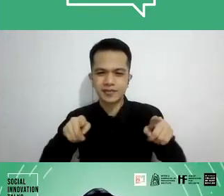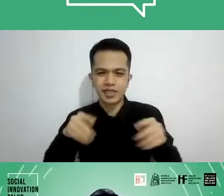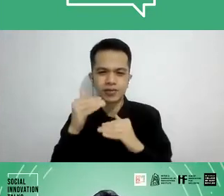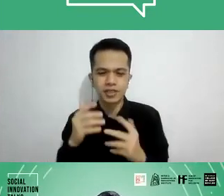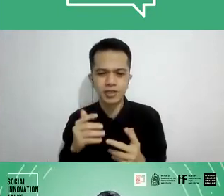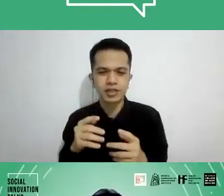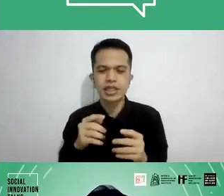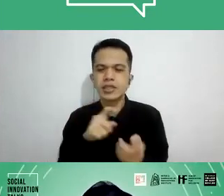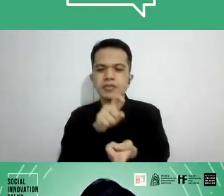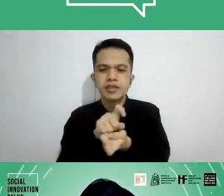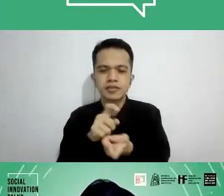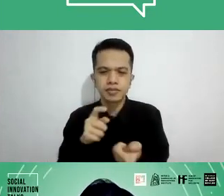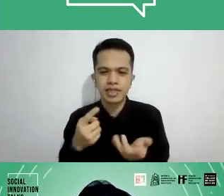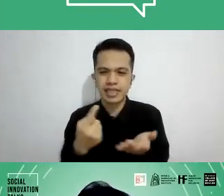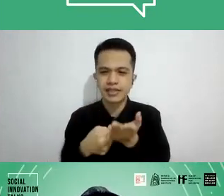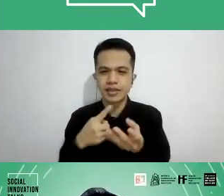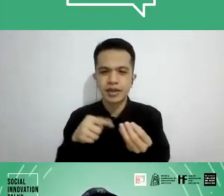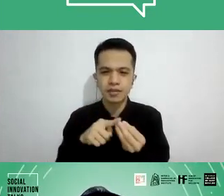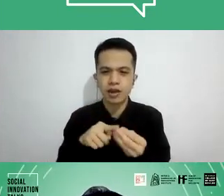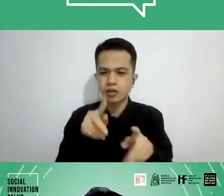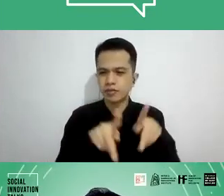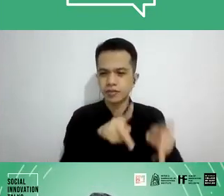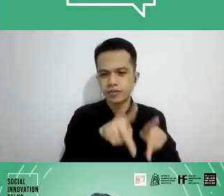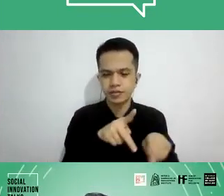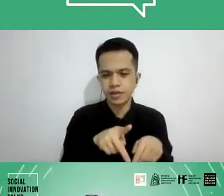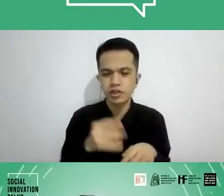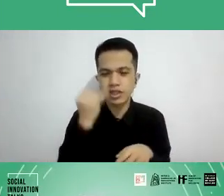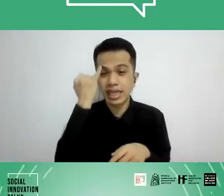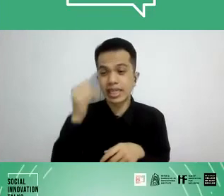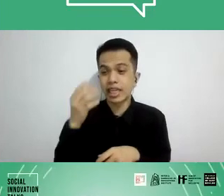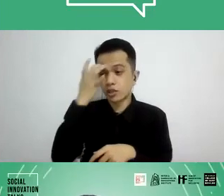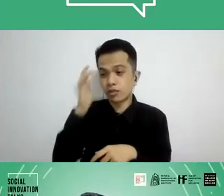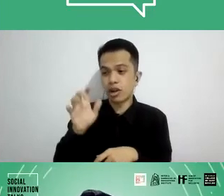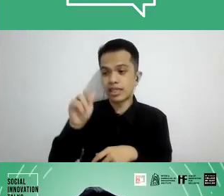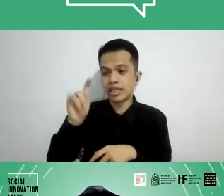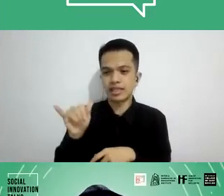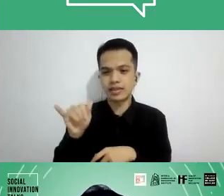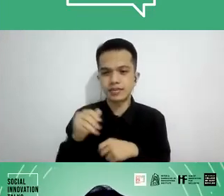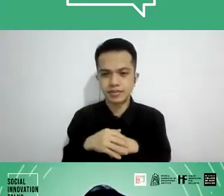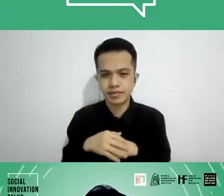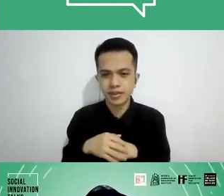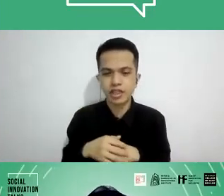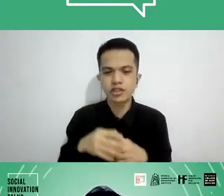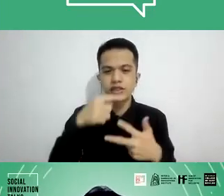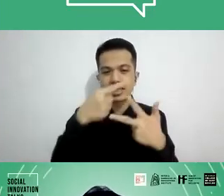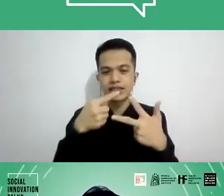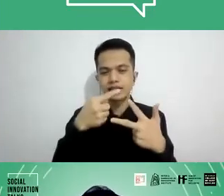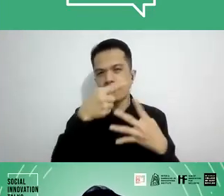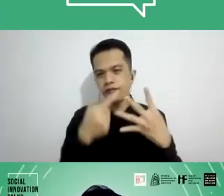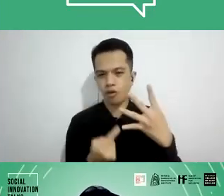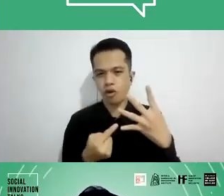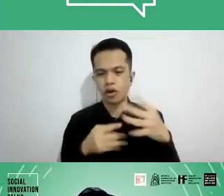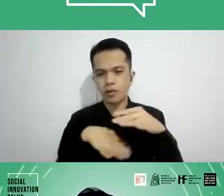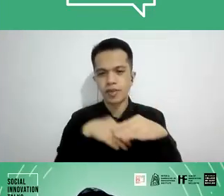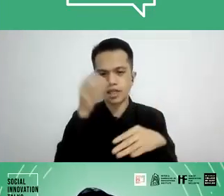And specifically, when we're talking about citizens. So the idea of a smart city is that the four base concepts